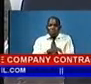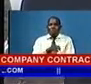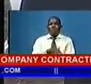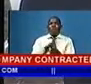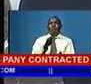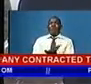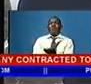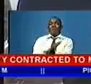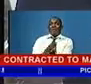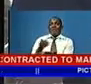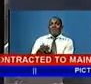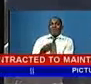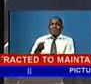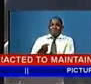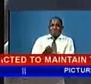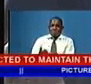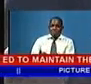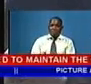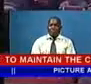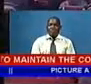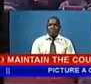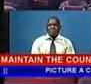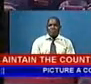this document.